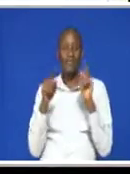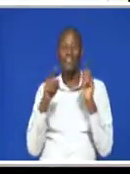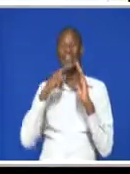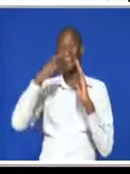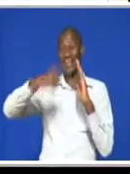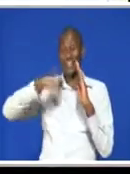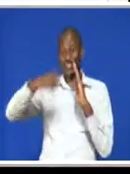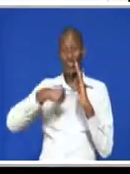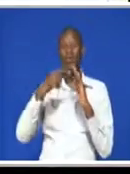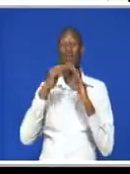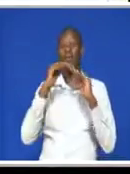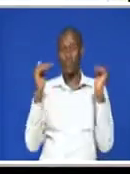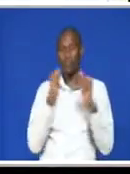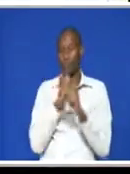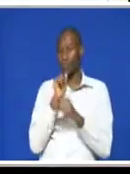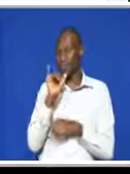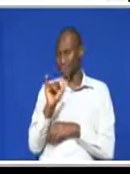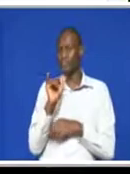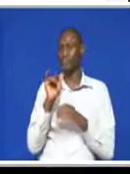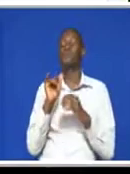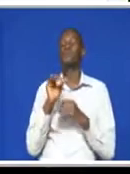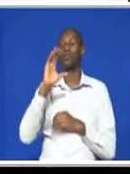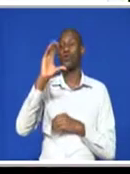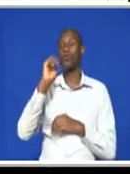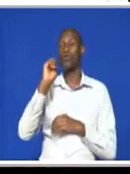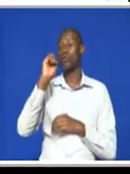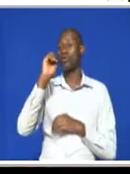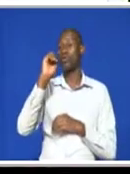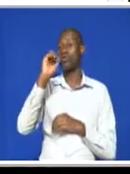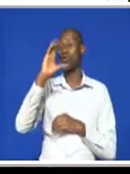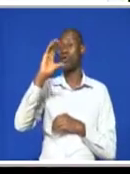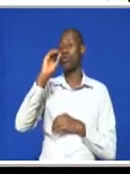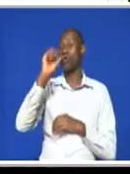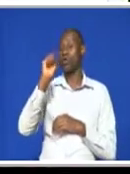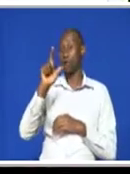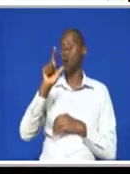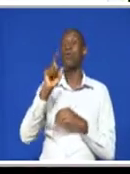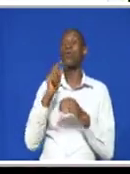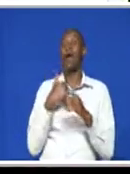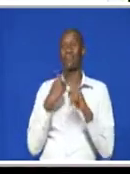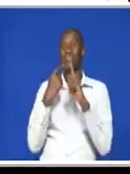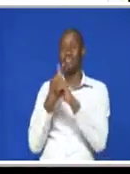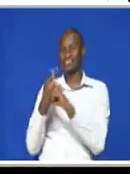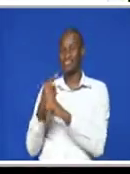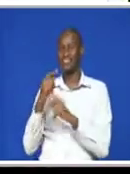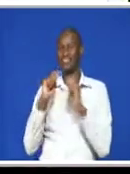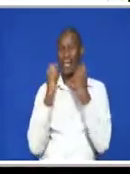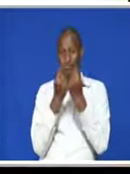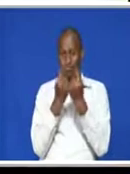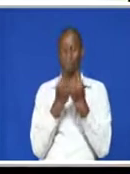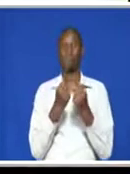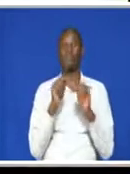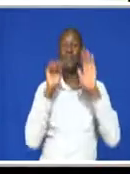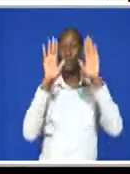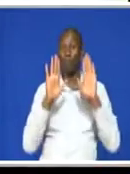industrial level, that is what we do with coal. We move on and consider the types of coal that we have. It is important for me